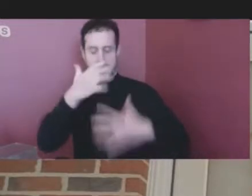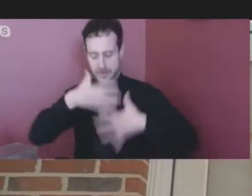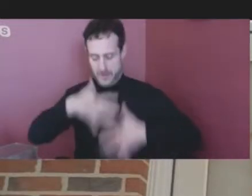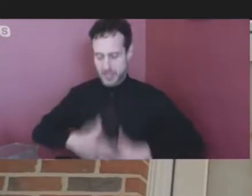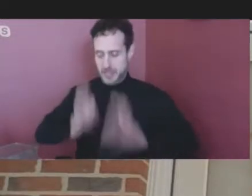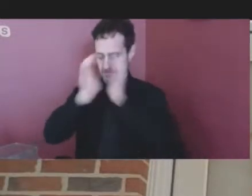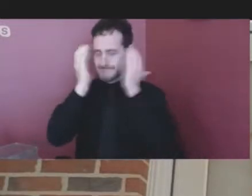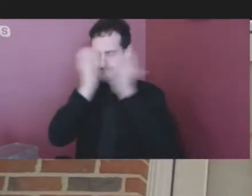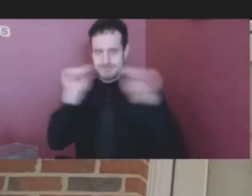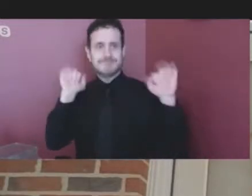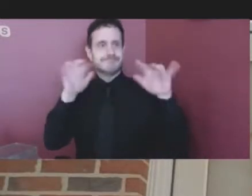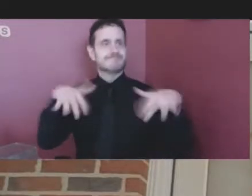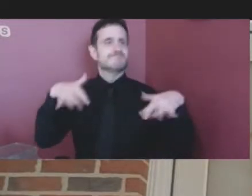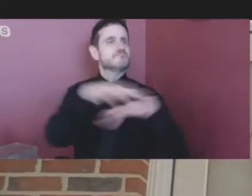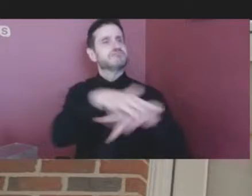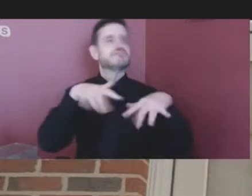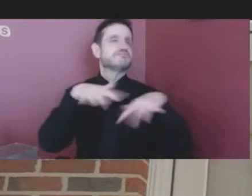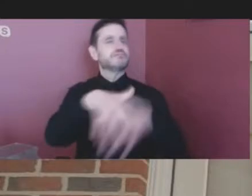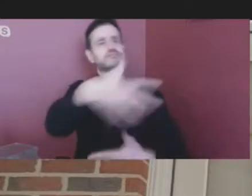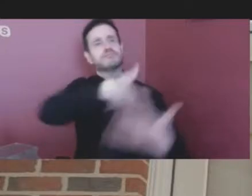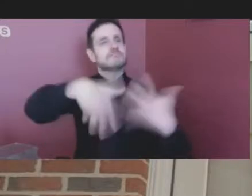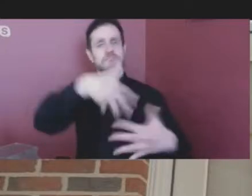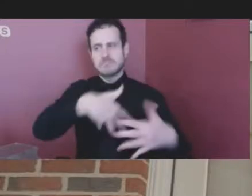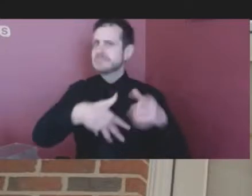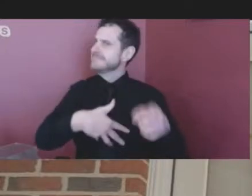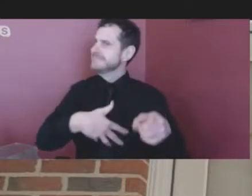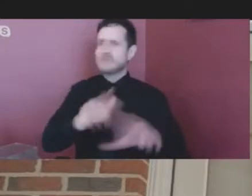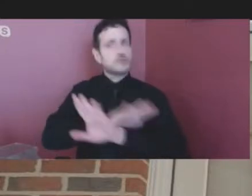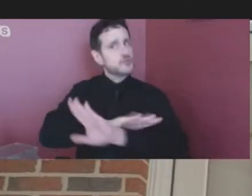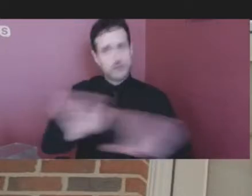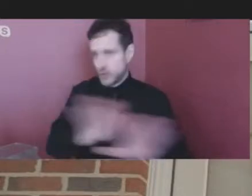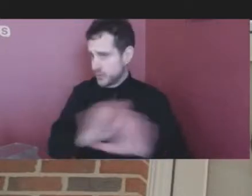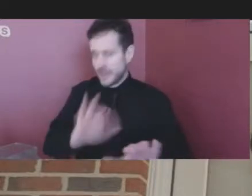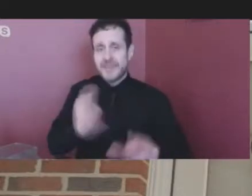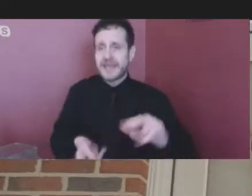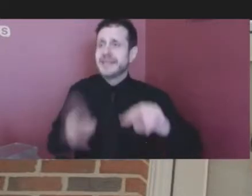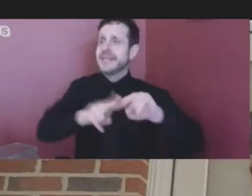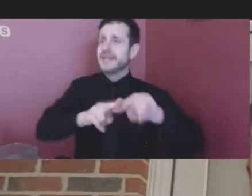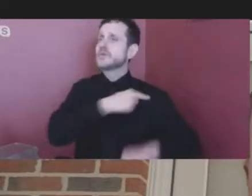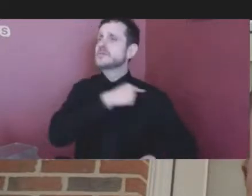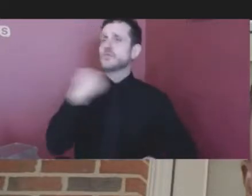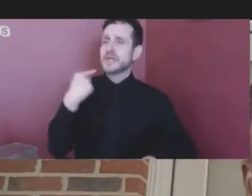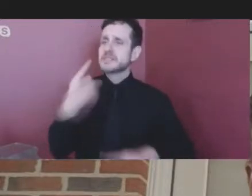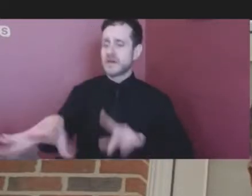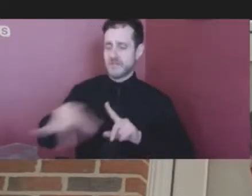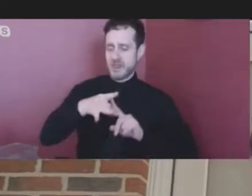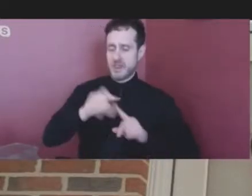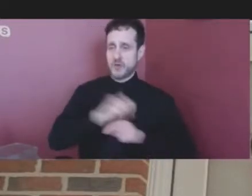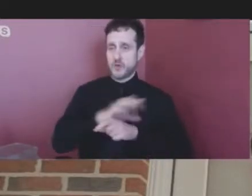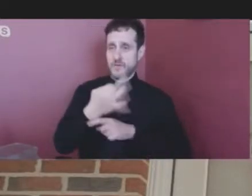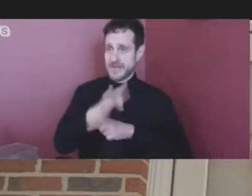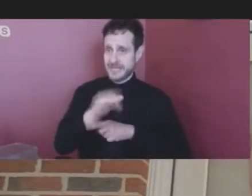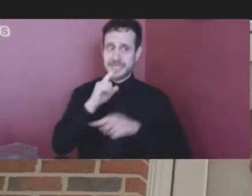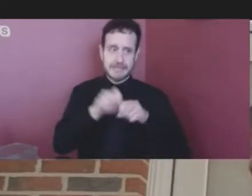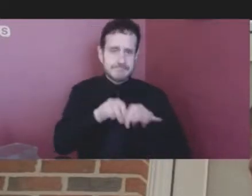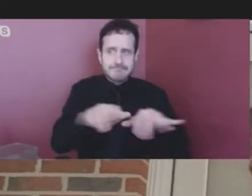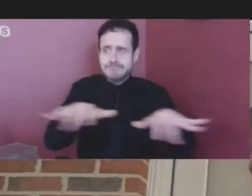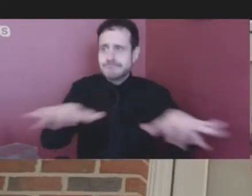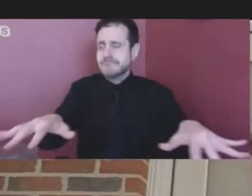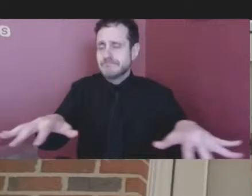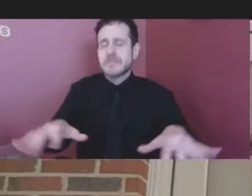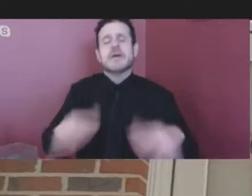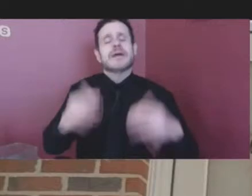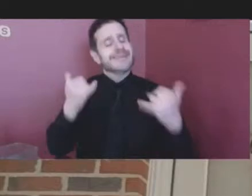absolutely increase your risk of getting COVID-19 and spreading it in the community. These are unprecedented times,